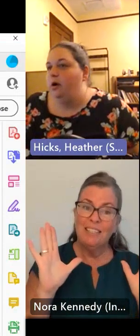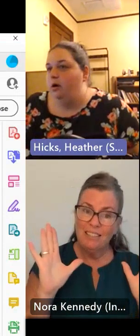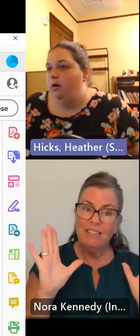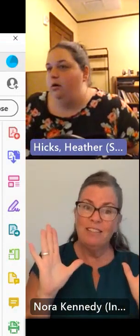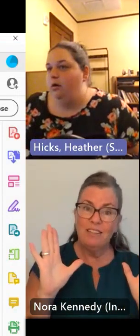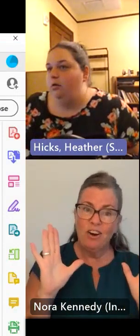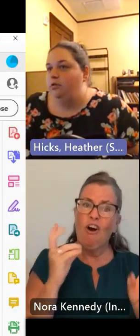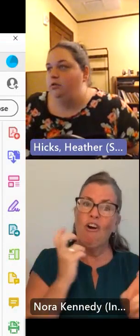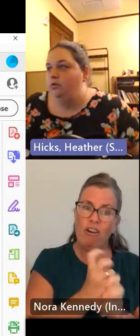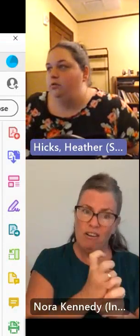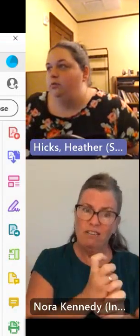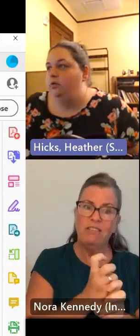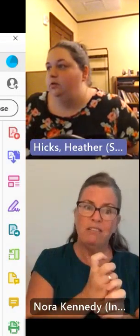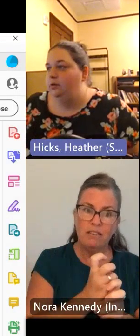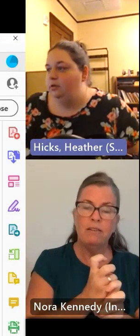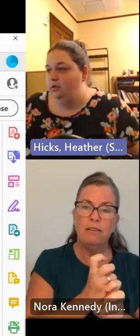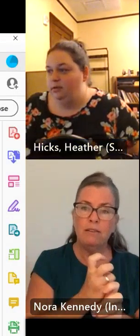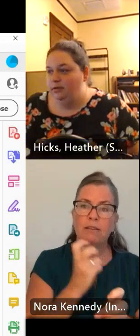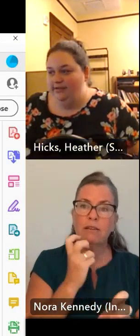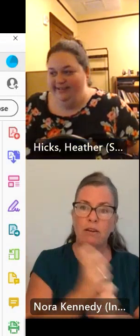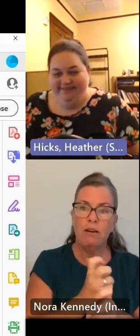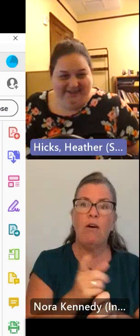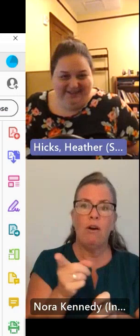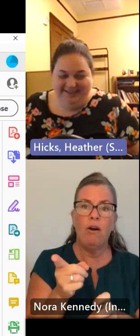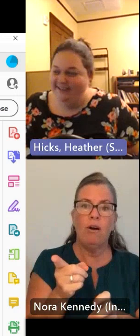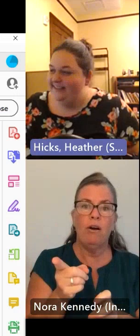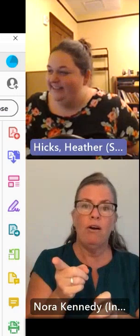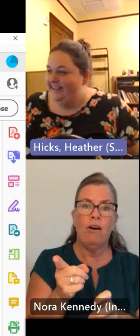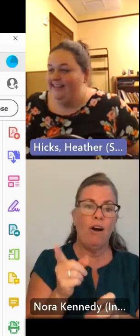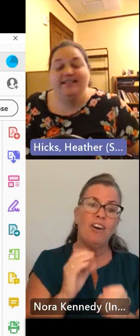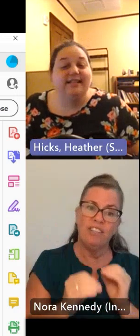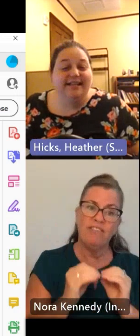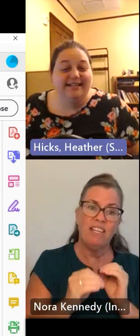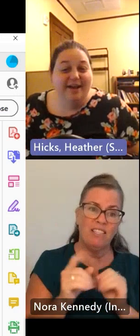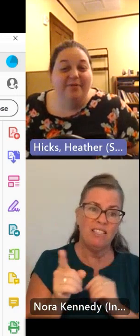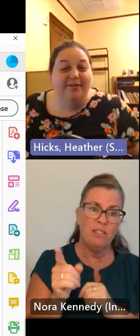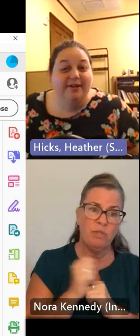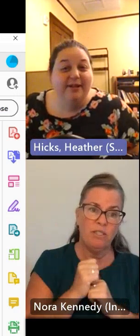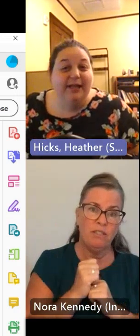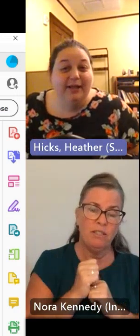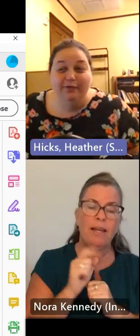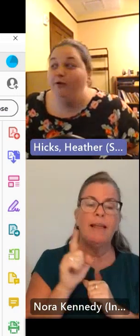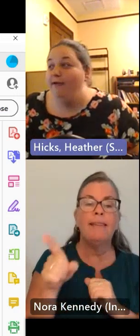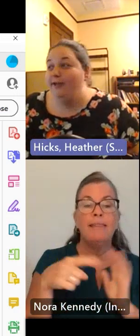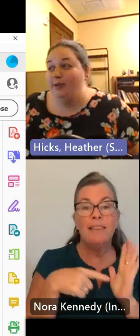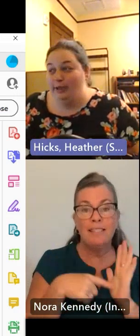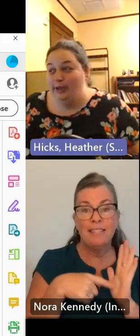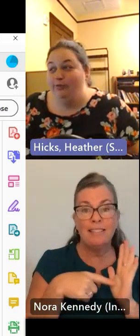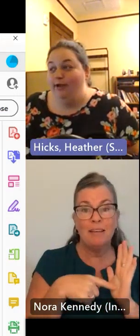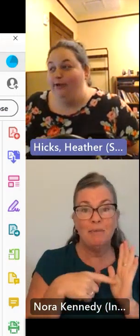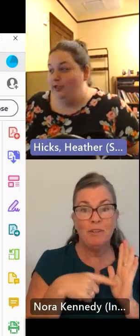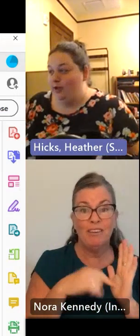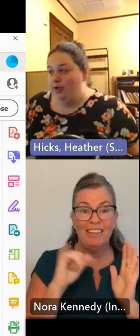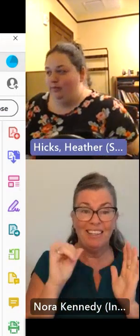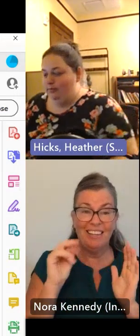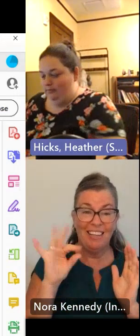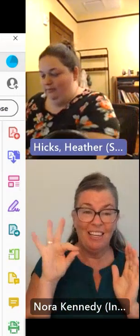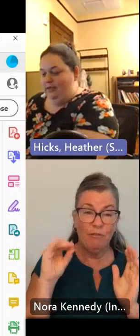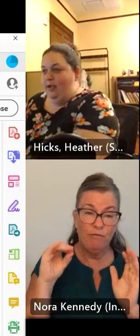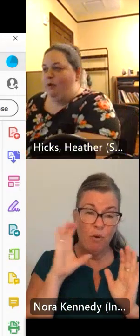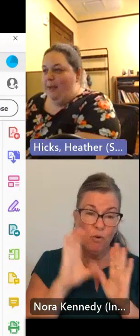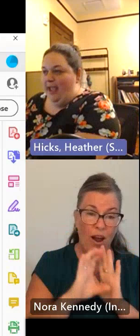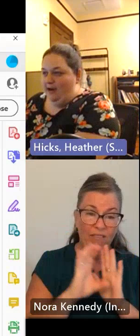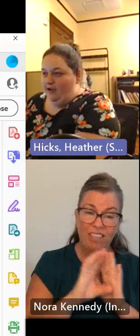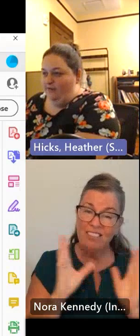super hard to fix. This is the example of infographics are a little rough. I just want